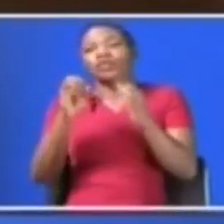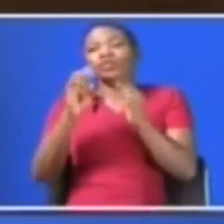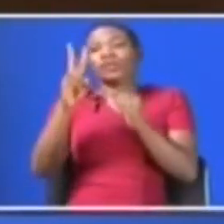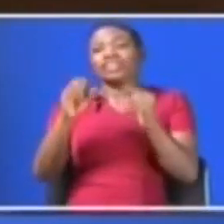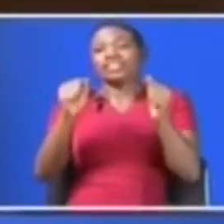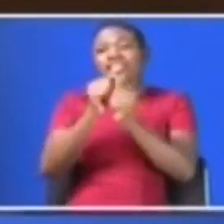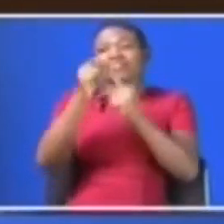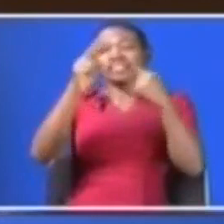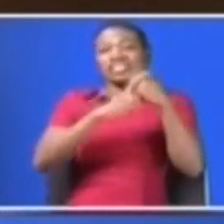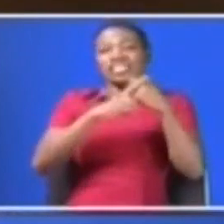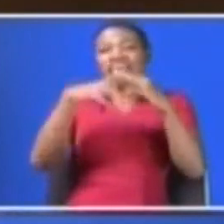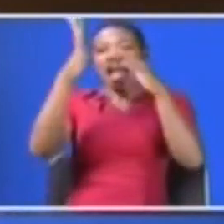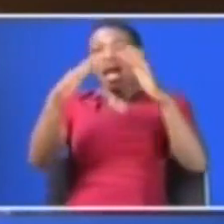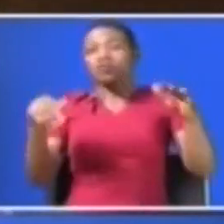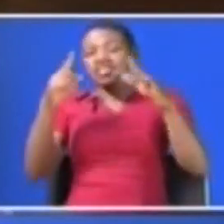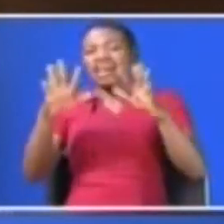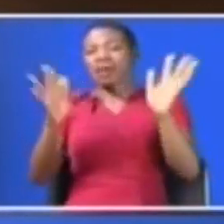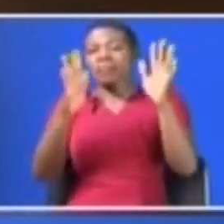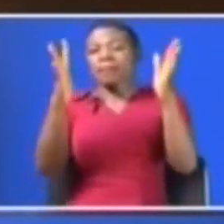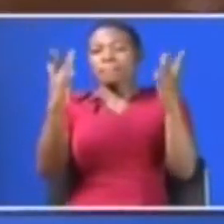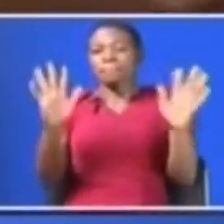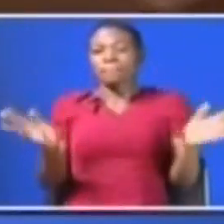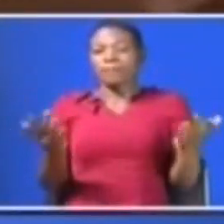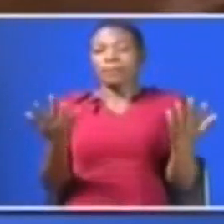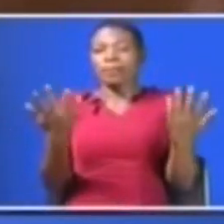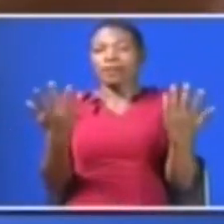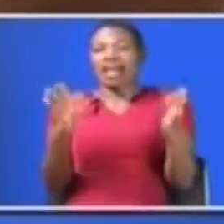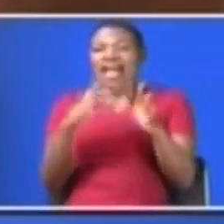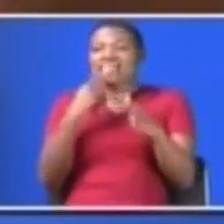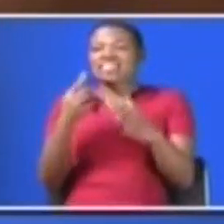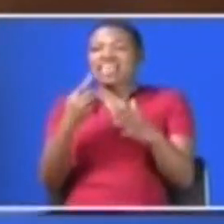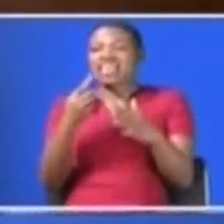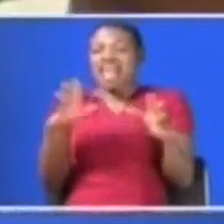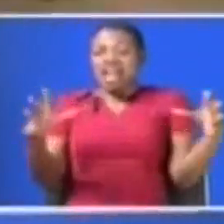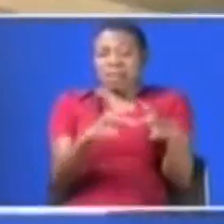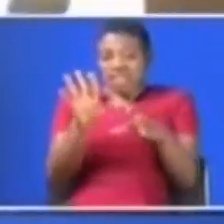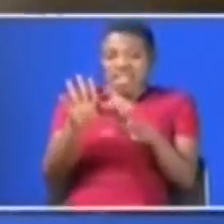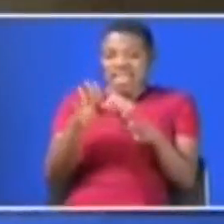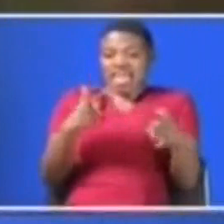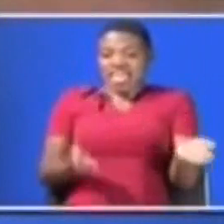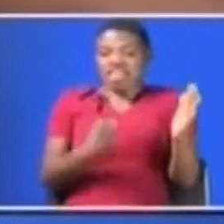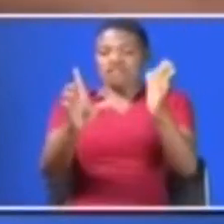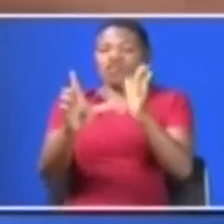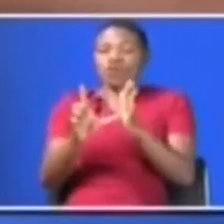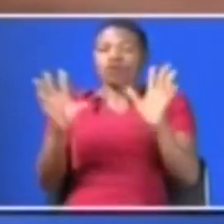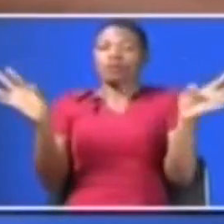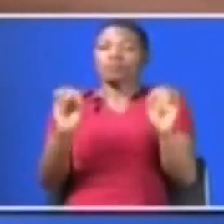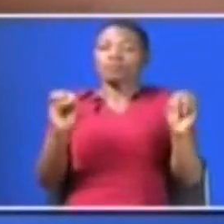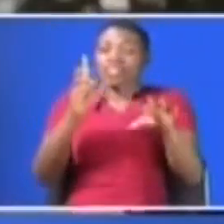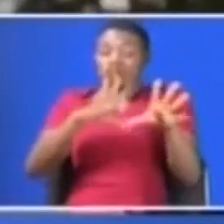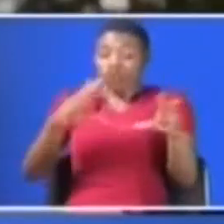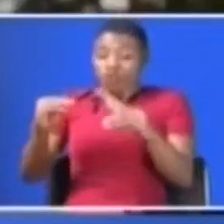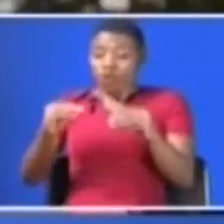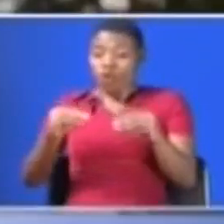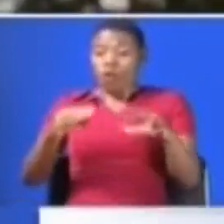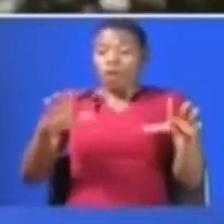his house was razed down by fire, and he claims his company's SACCO denied him a loan to rebuild. SACCO, ukienda pale, awezi